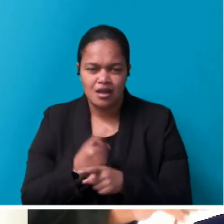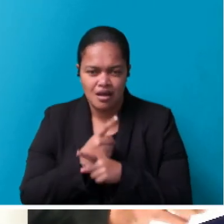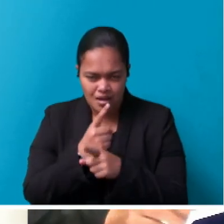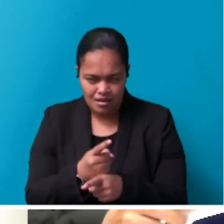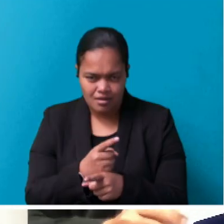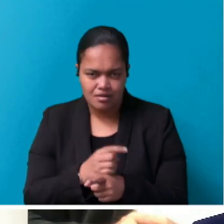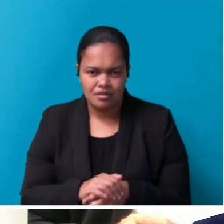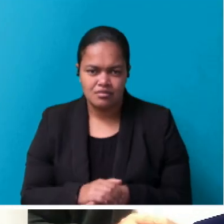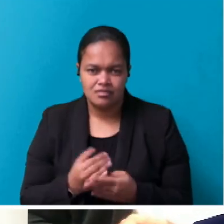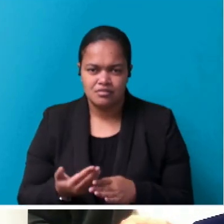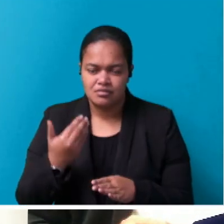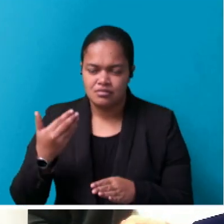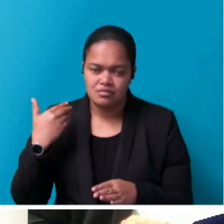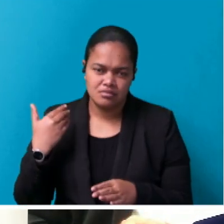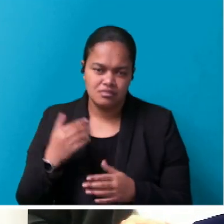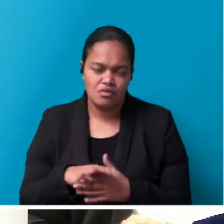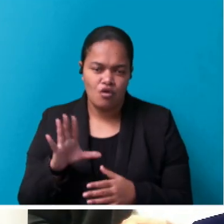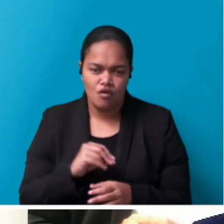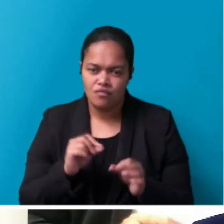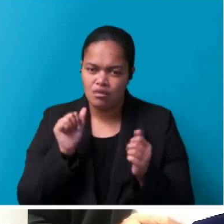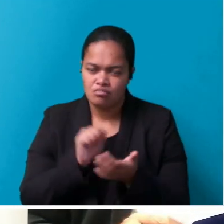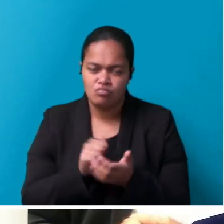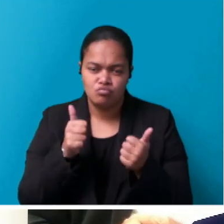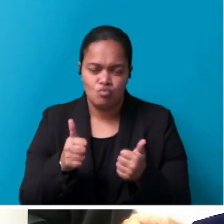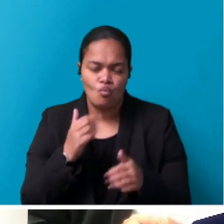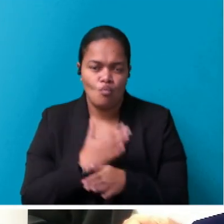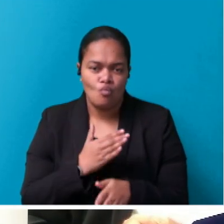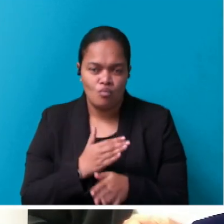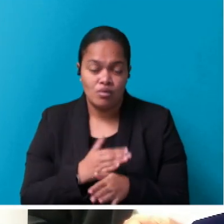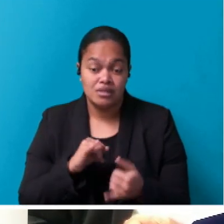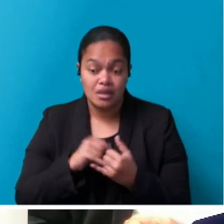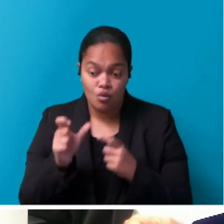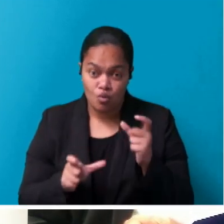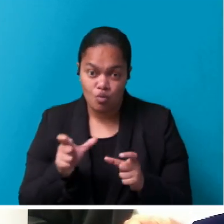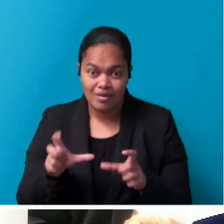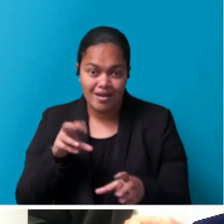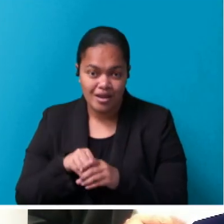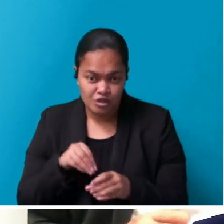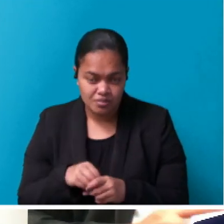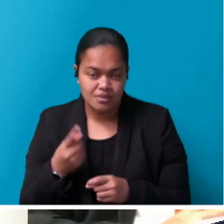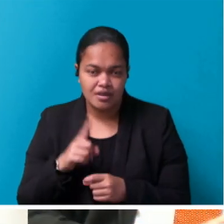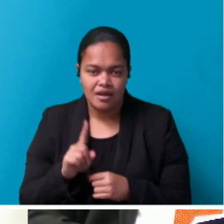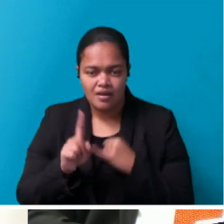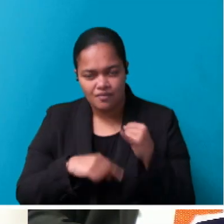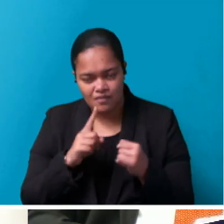stage of the diagnostic work, including stakeholder engagements and the